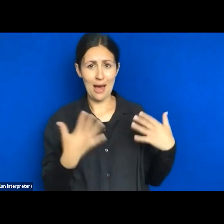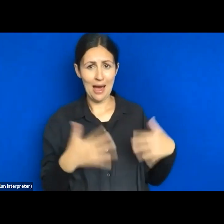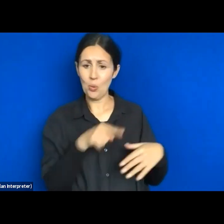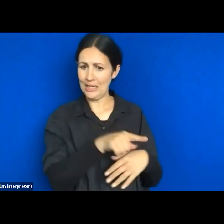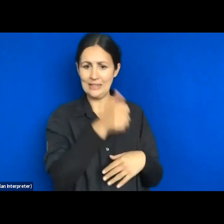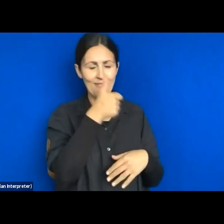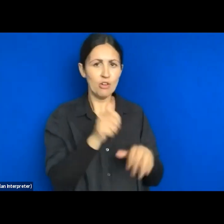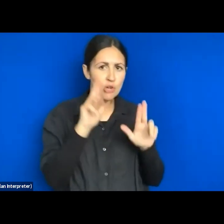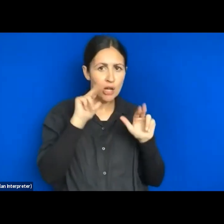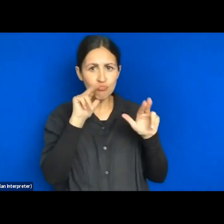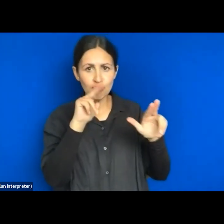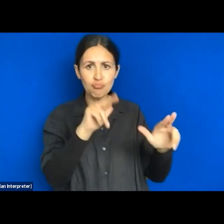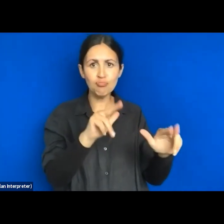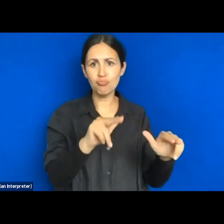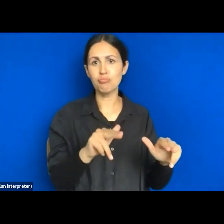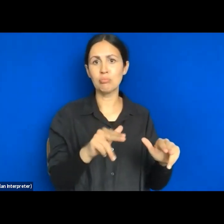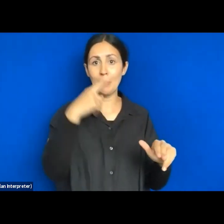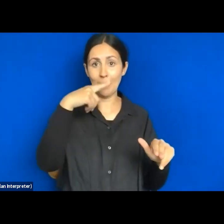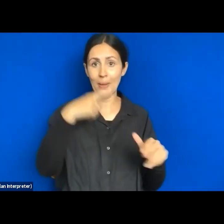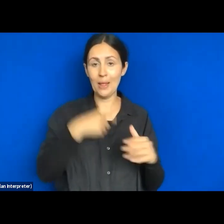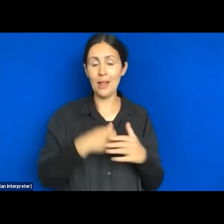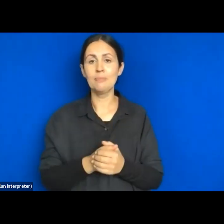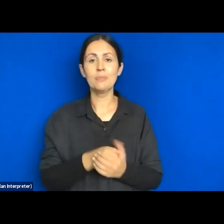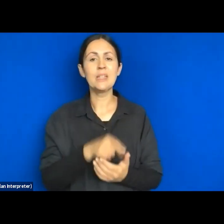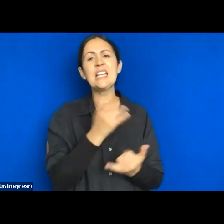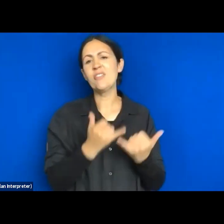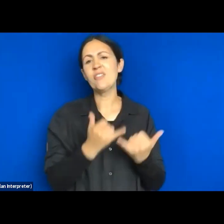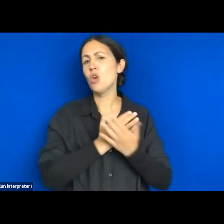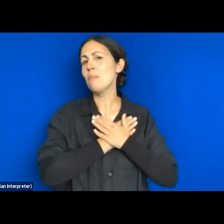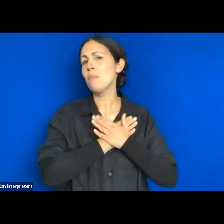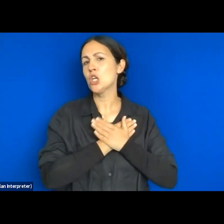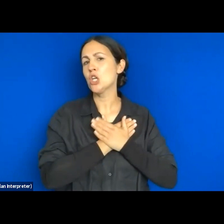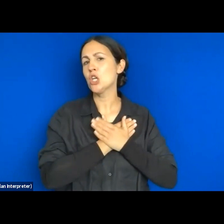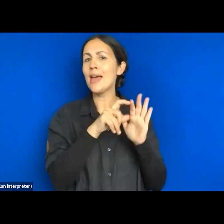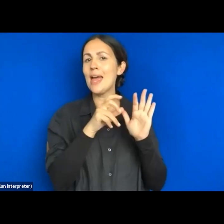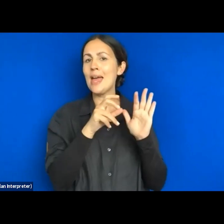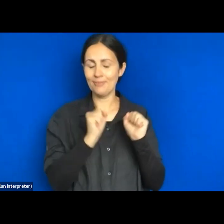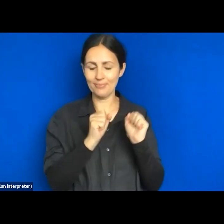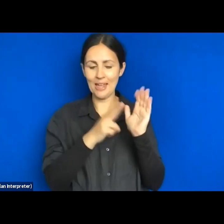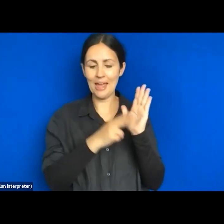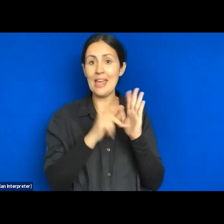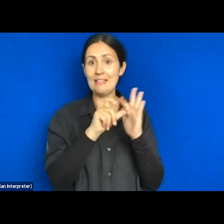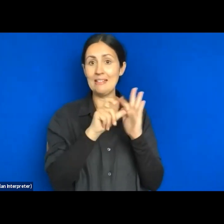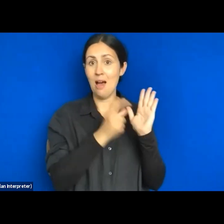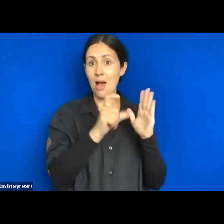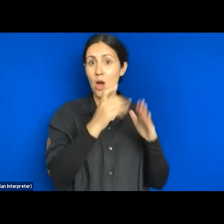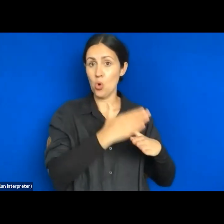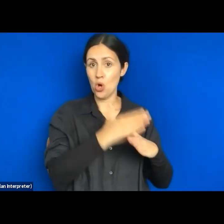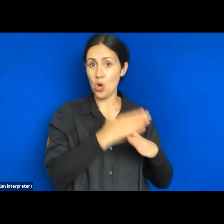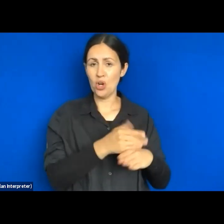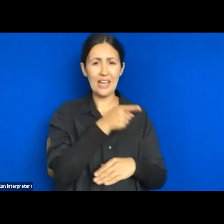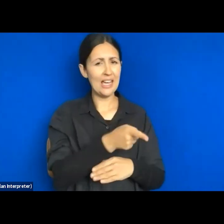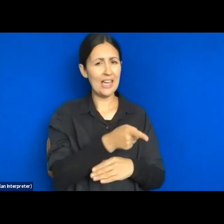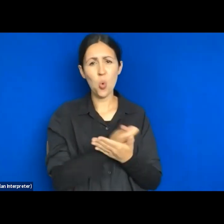careers. Michael is passionate about the work of NDARC, and he delivers that passion through a calm, respectful,